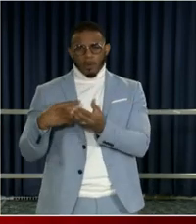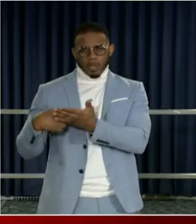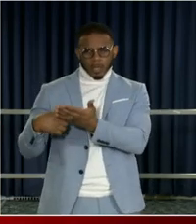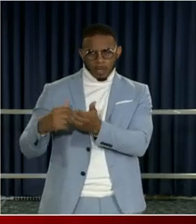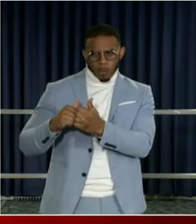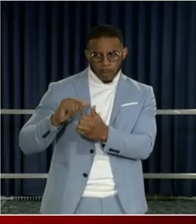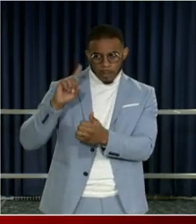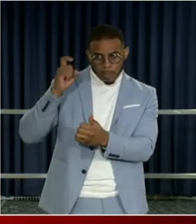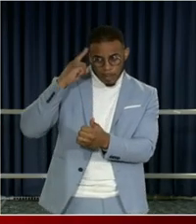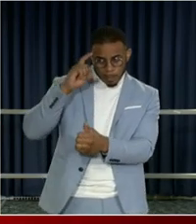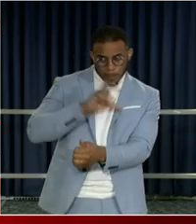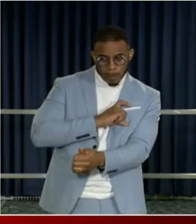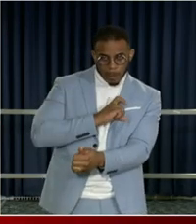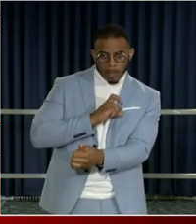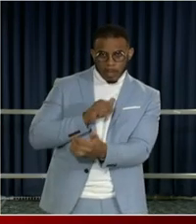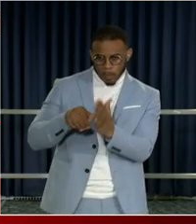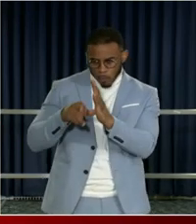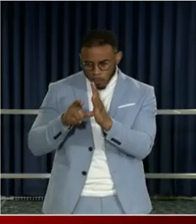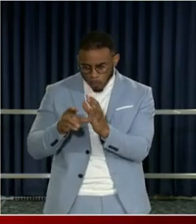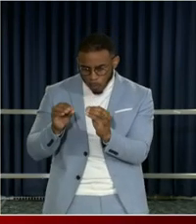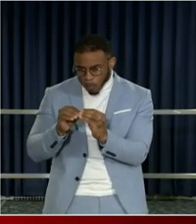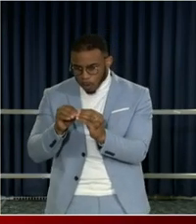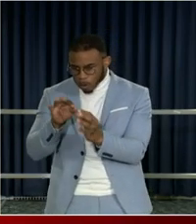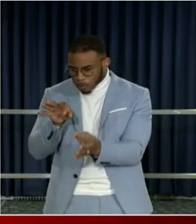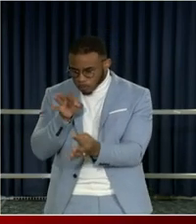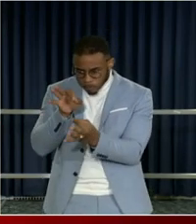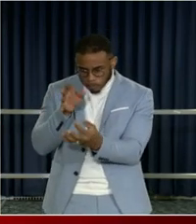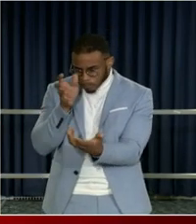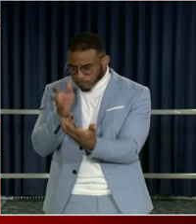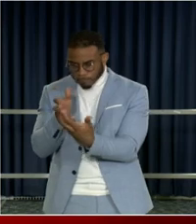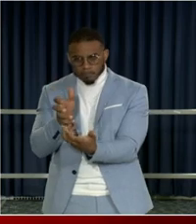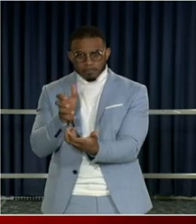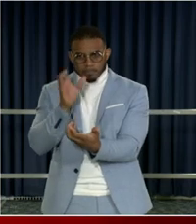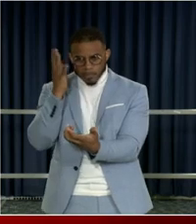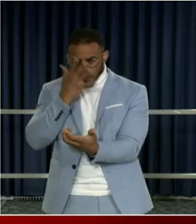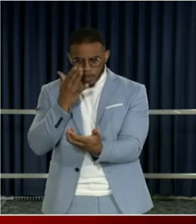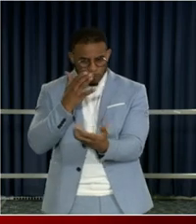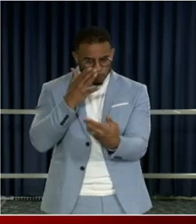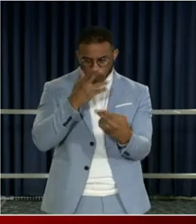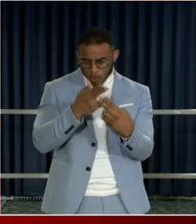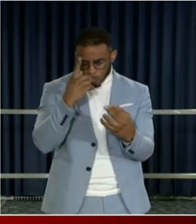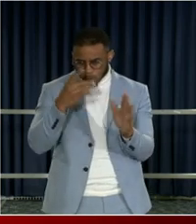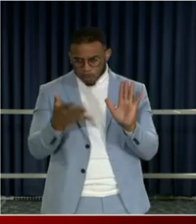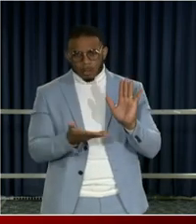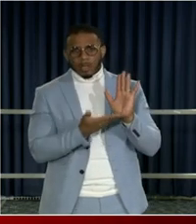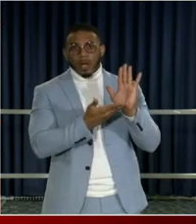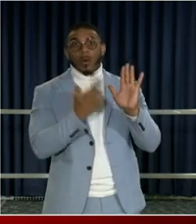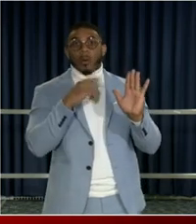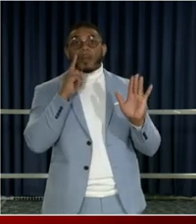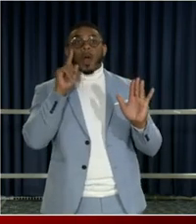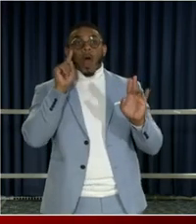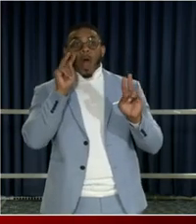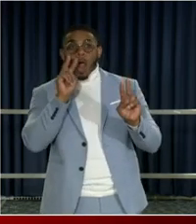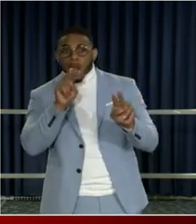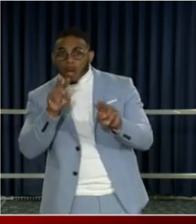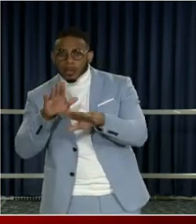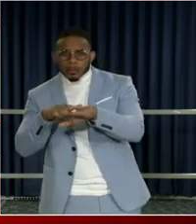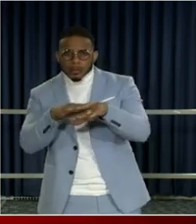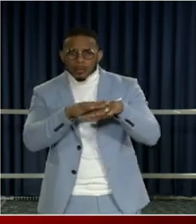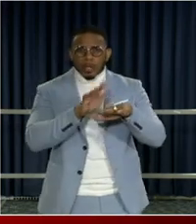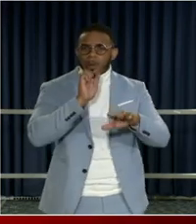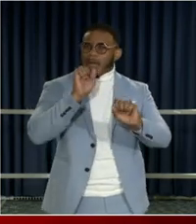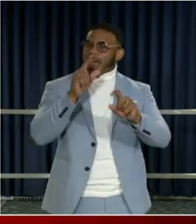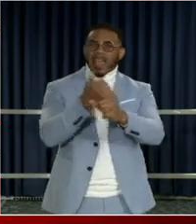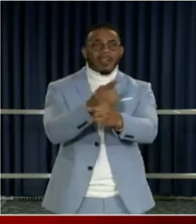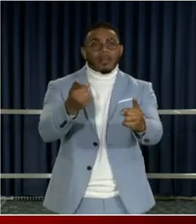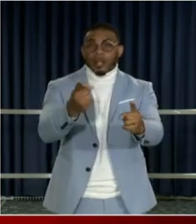discussions with the Capitol Police and can review further their video. But we will be on the lookout, and we ask everybody